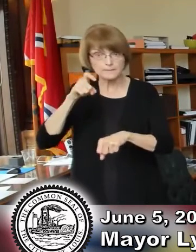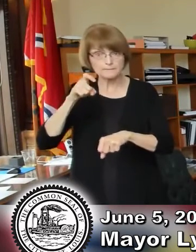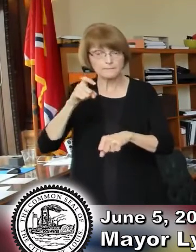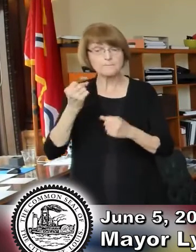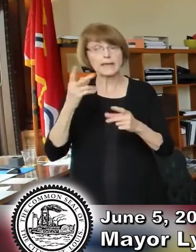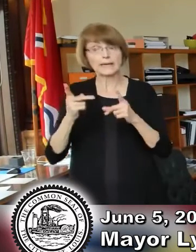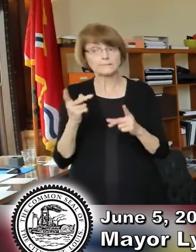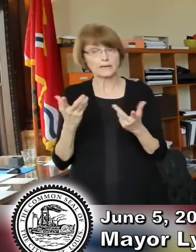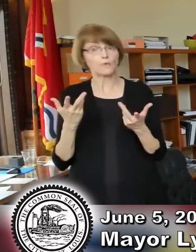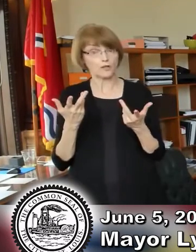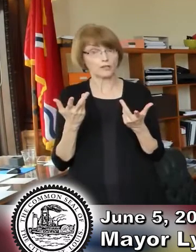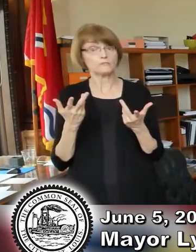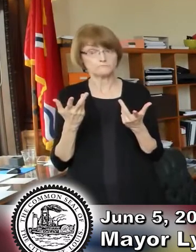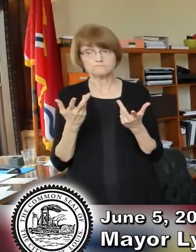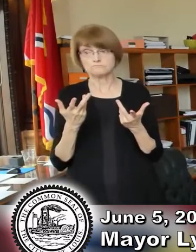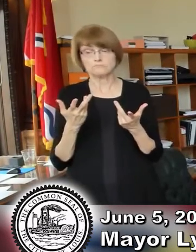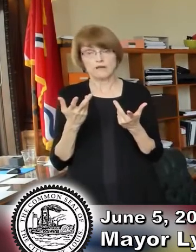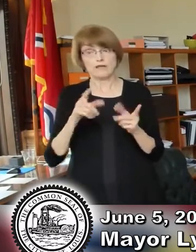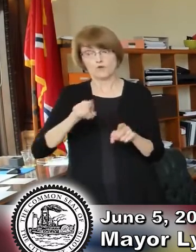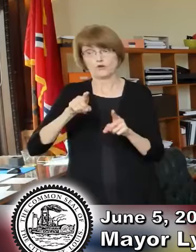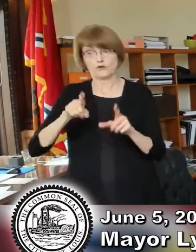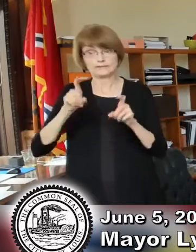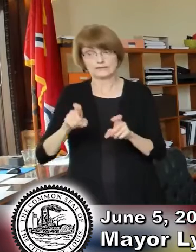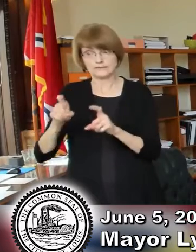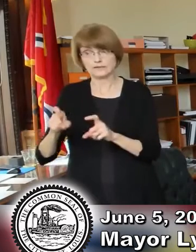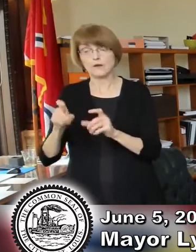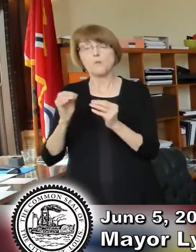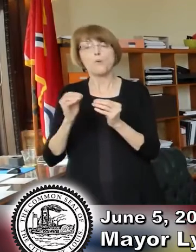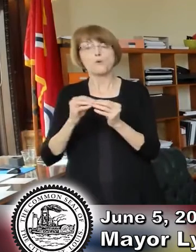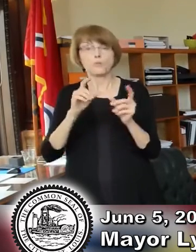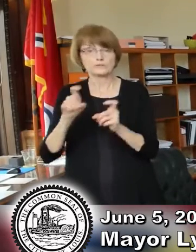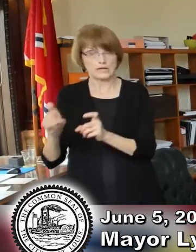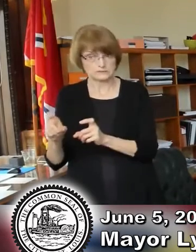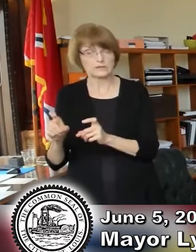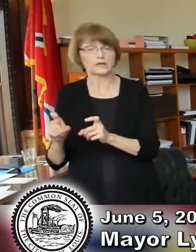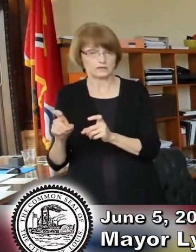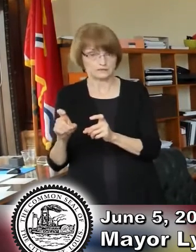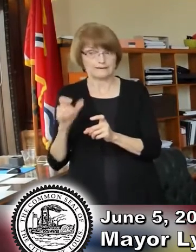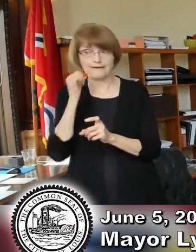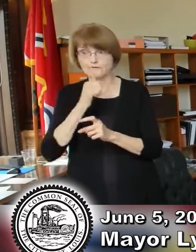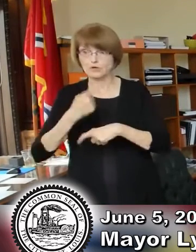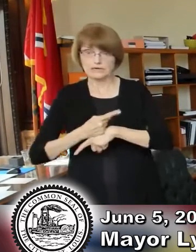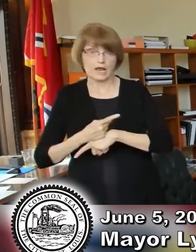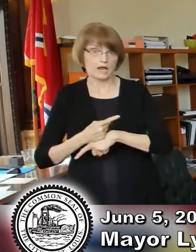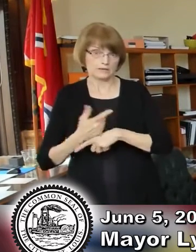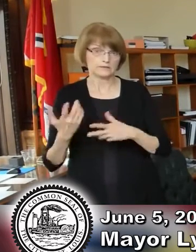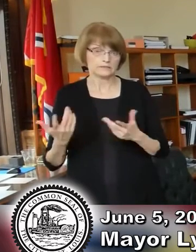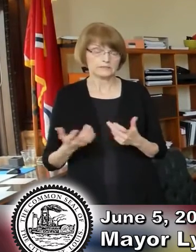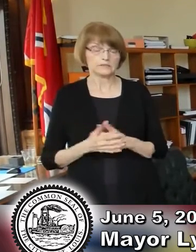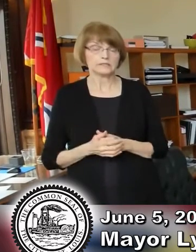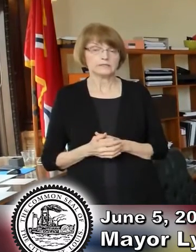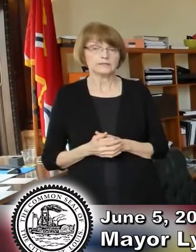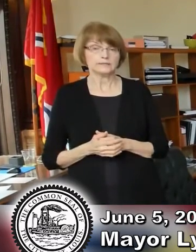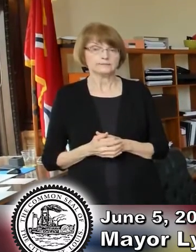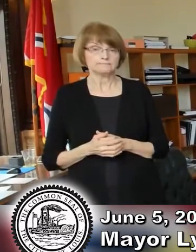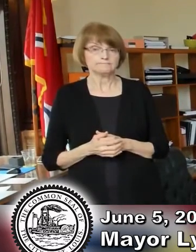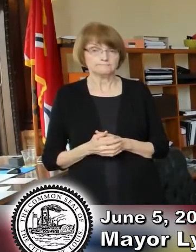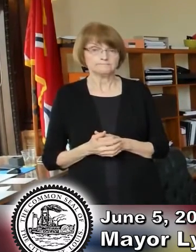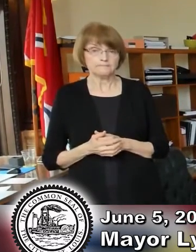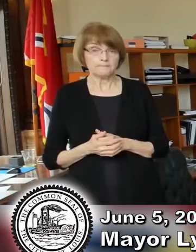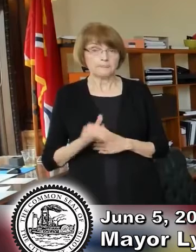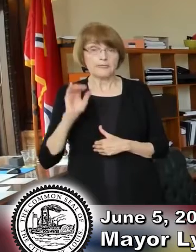people have, and so testing is increasing, number of testing is increasing every day, and so